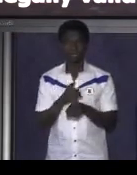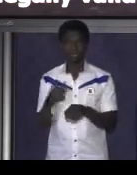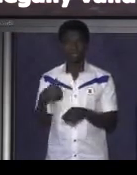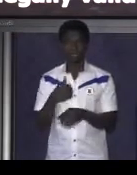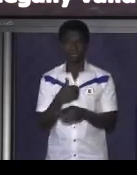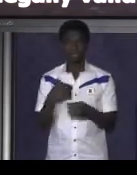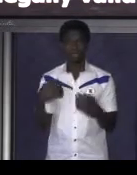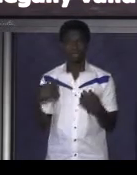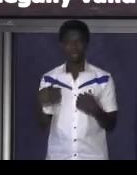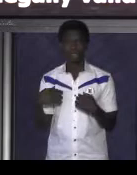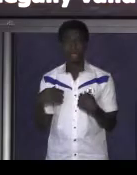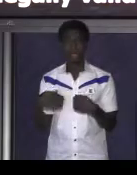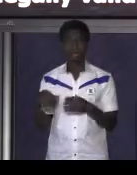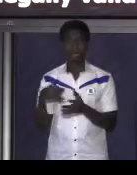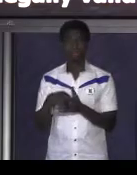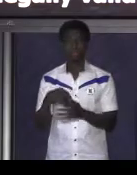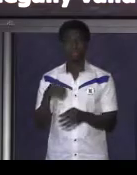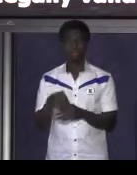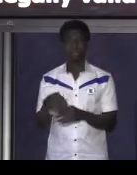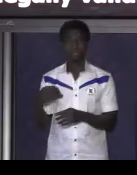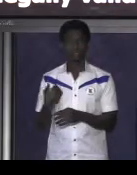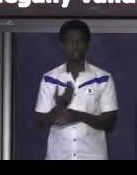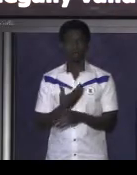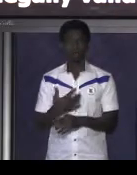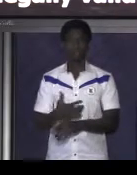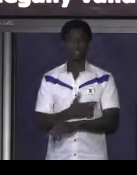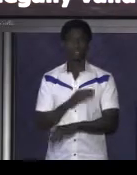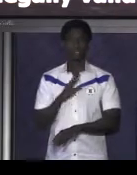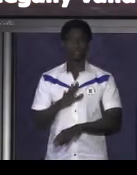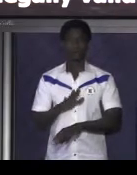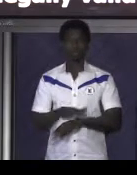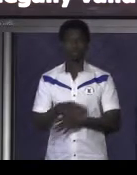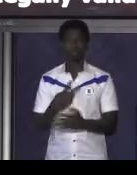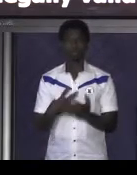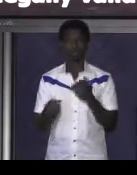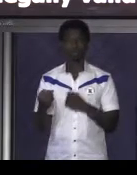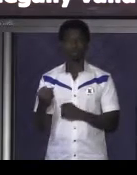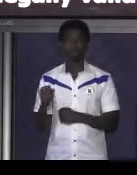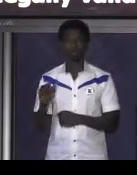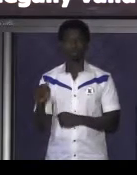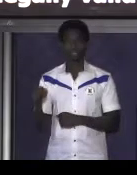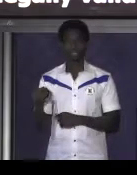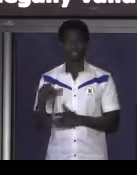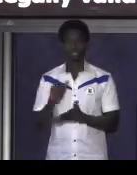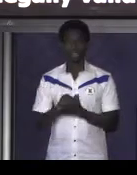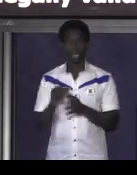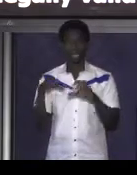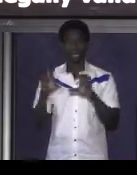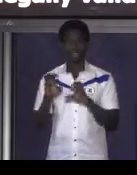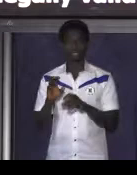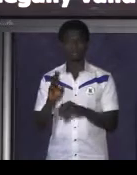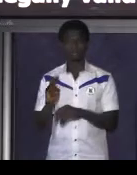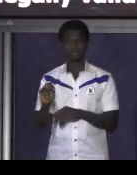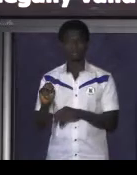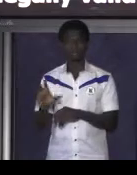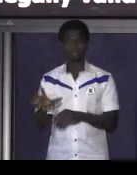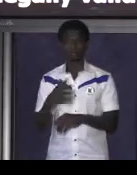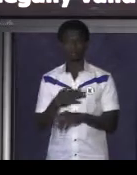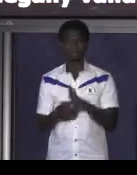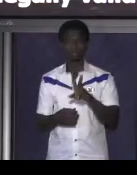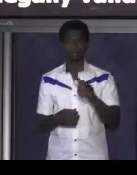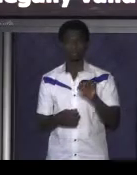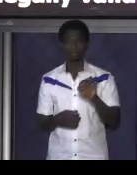We had it in our lesson on doubles. Yes, that's class. So, null and void, what does it